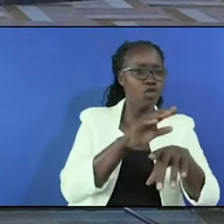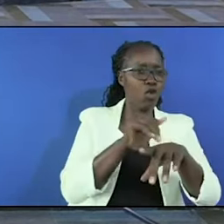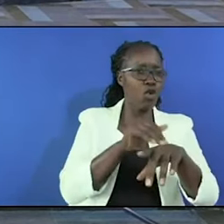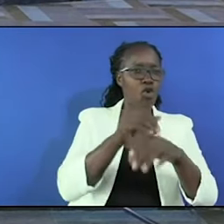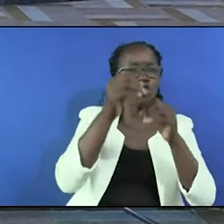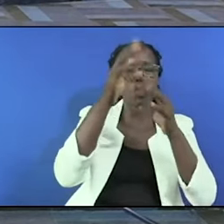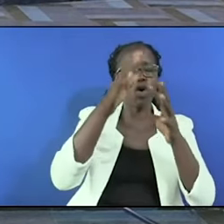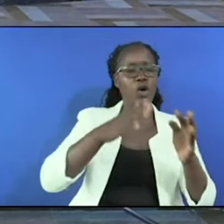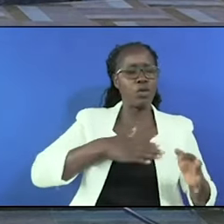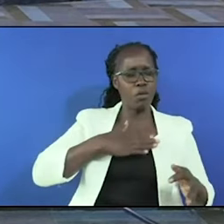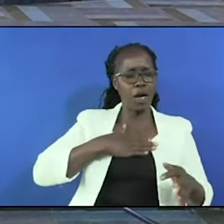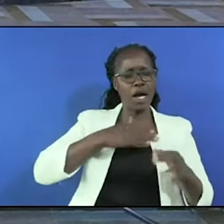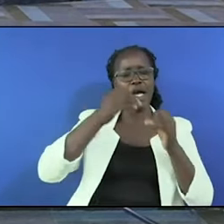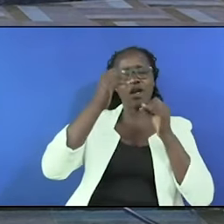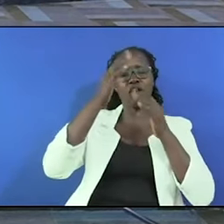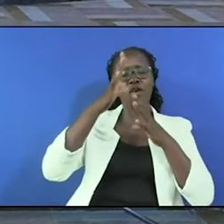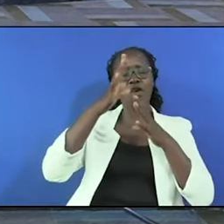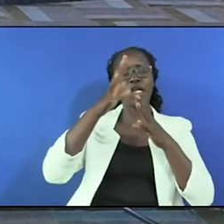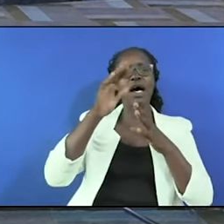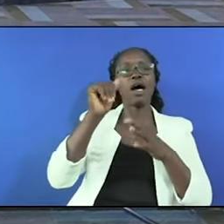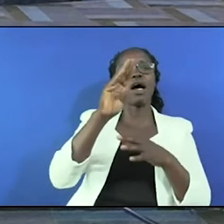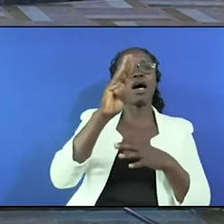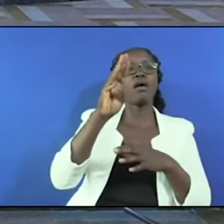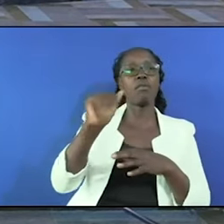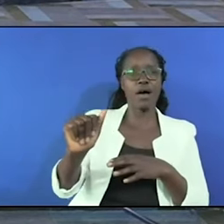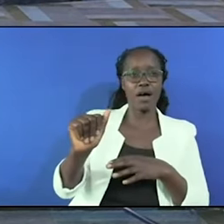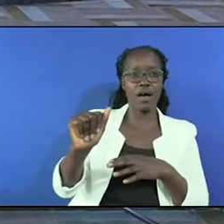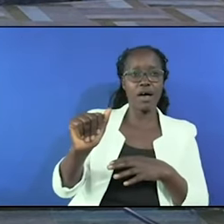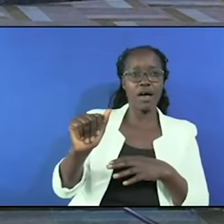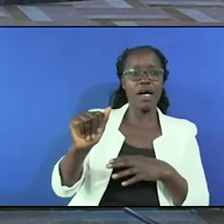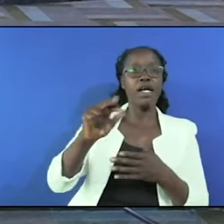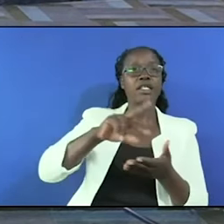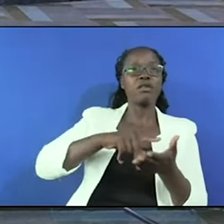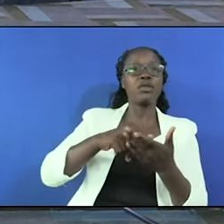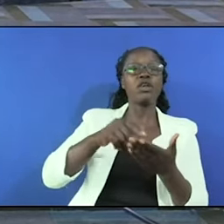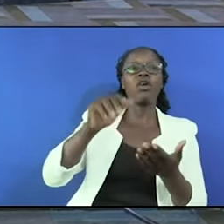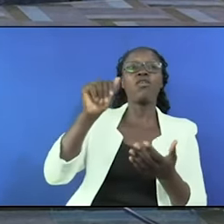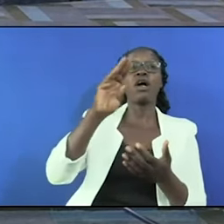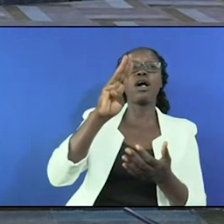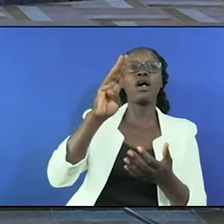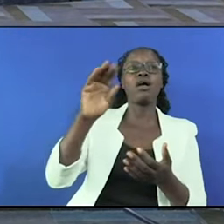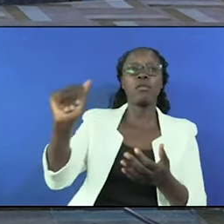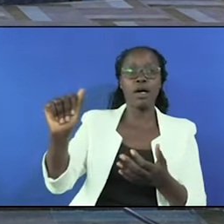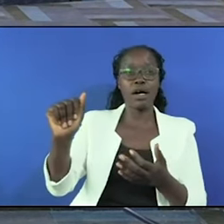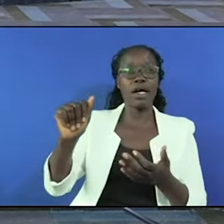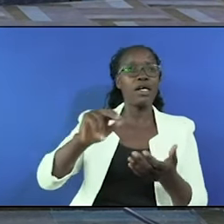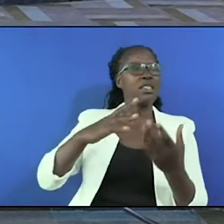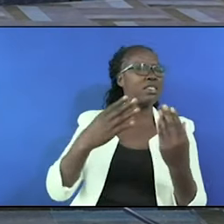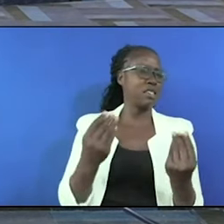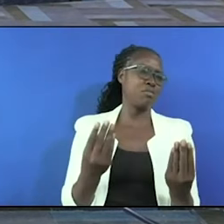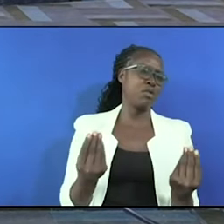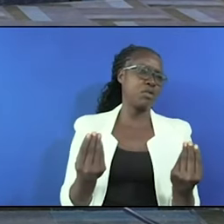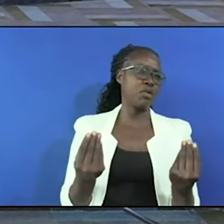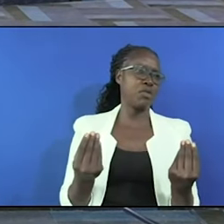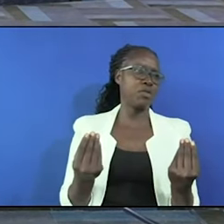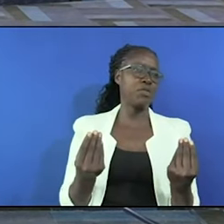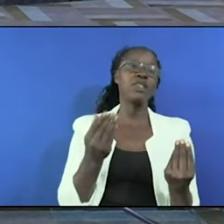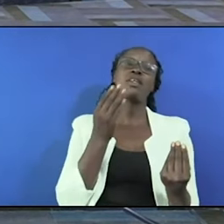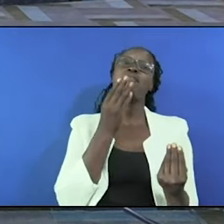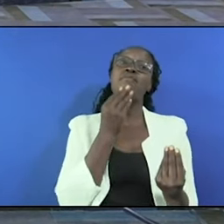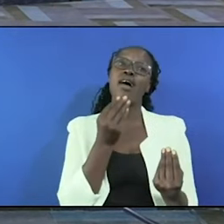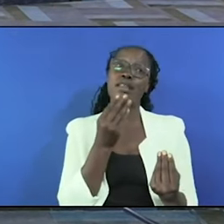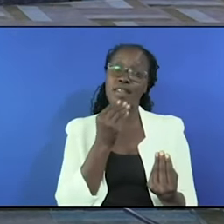God and my God Abba. The meaning of Abba is simply